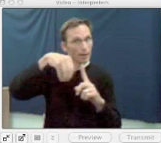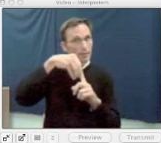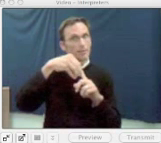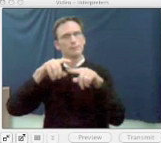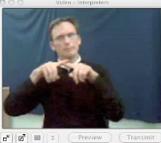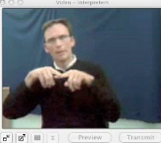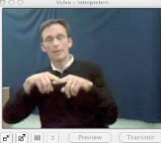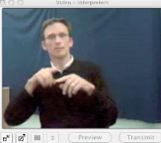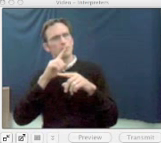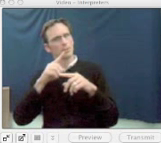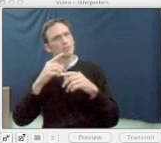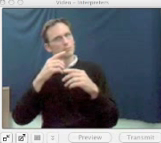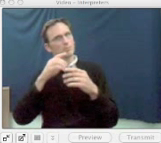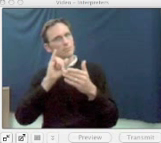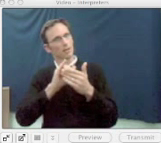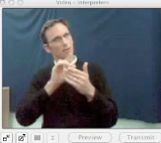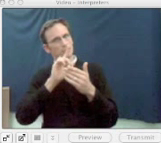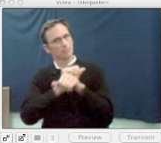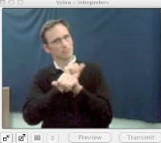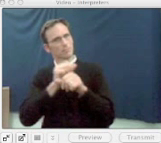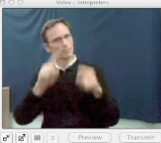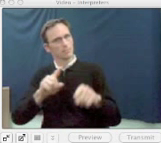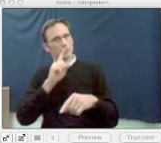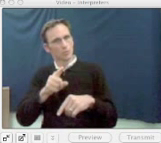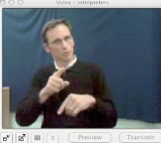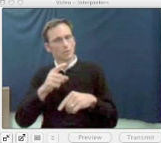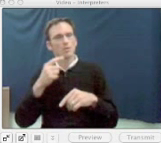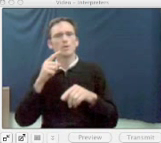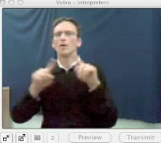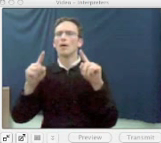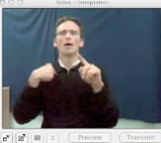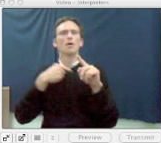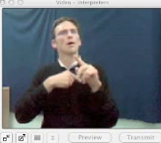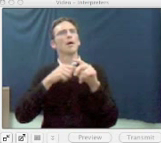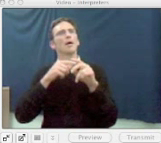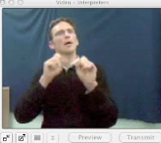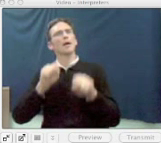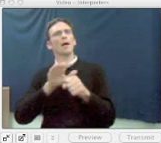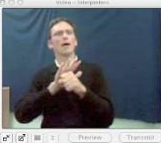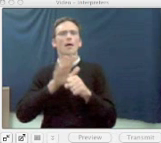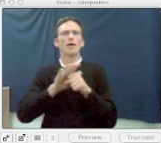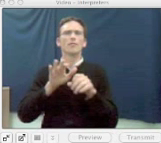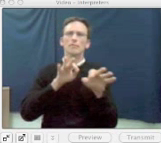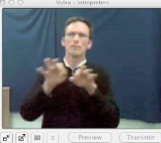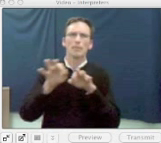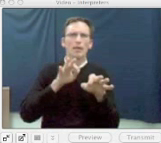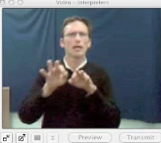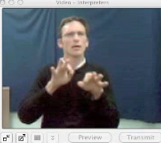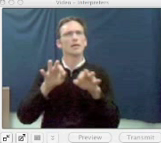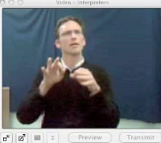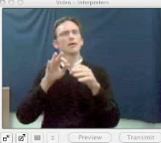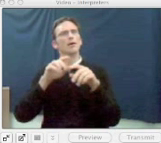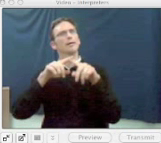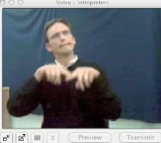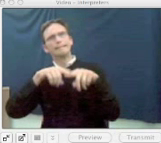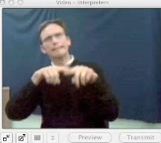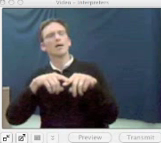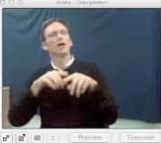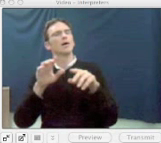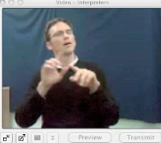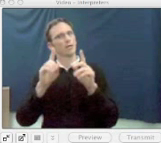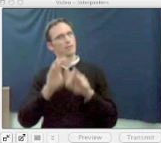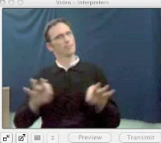can't continue to talk about the primacy and the importance